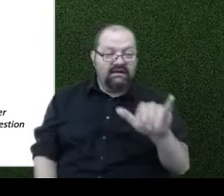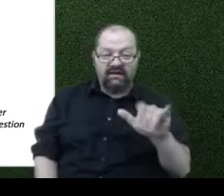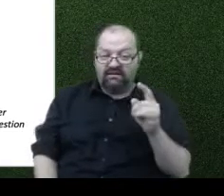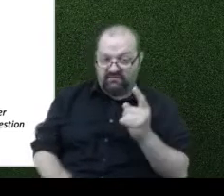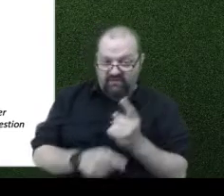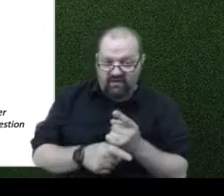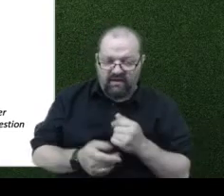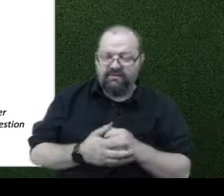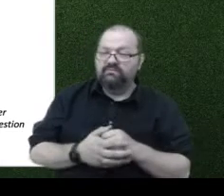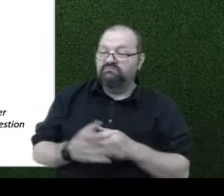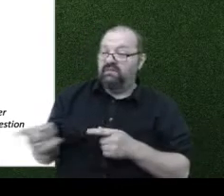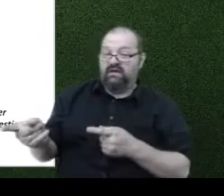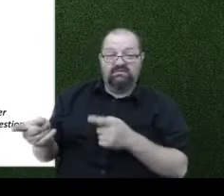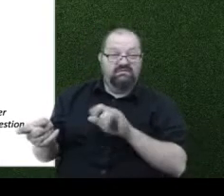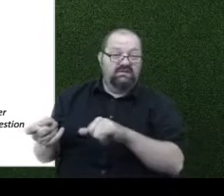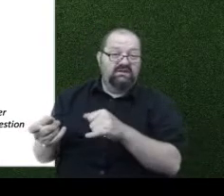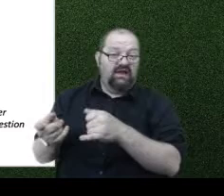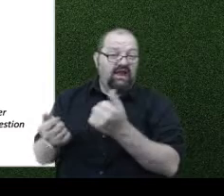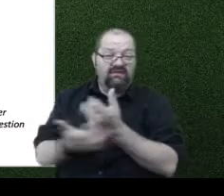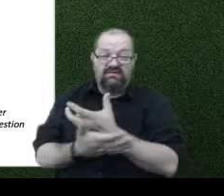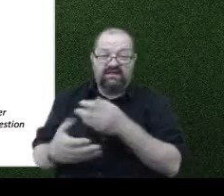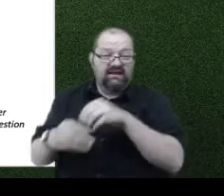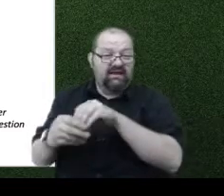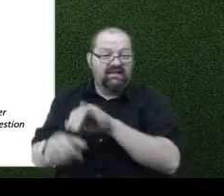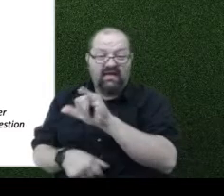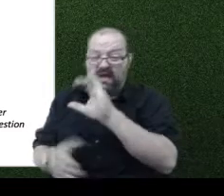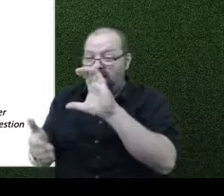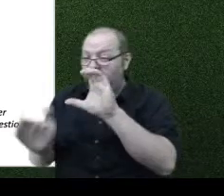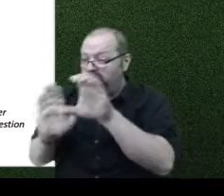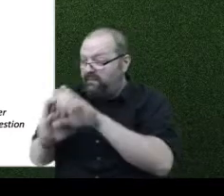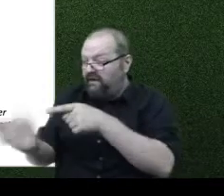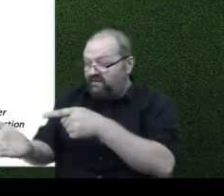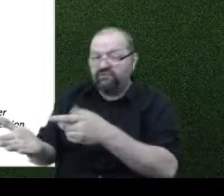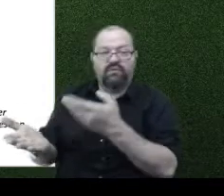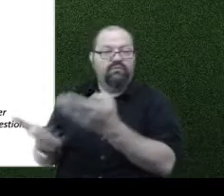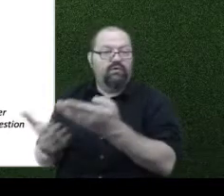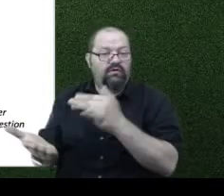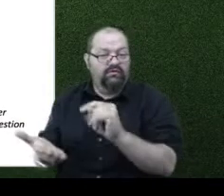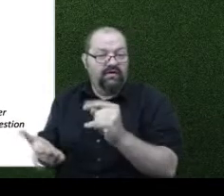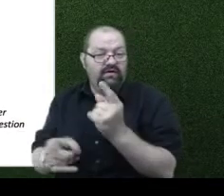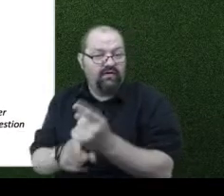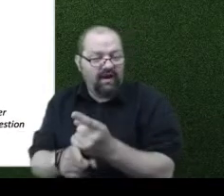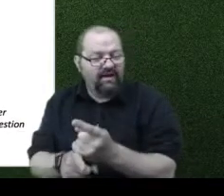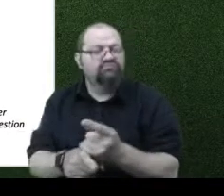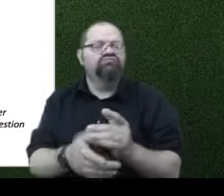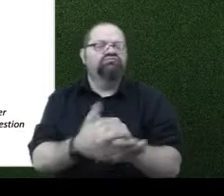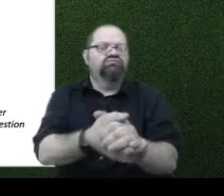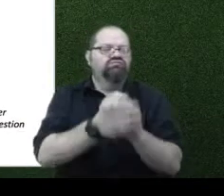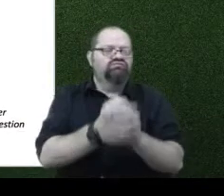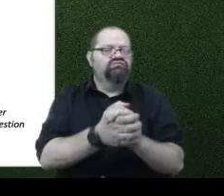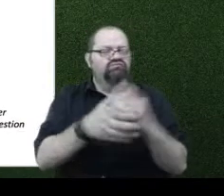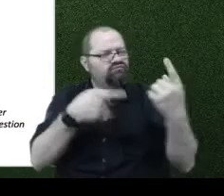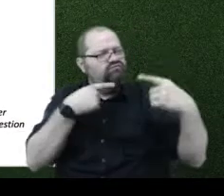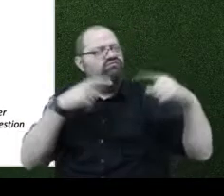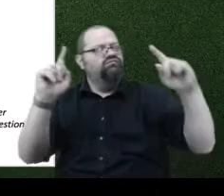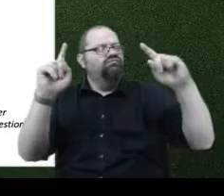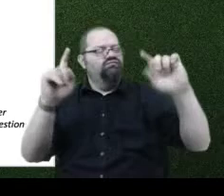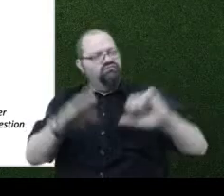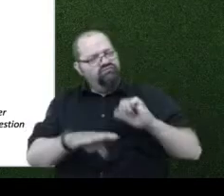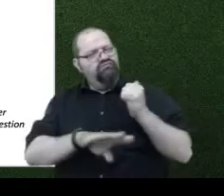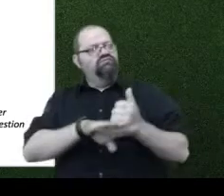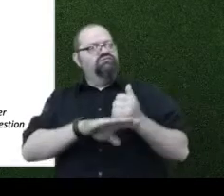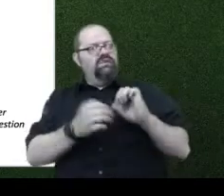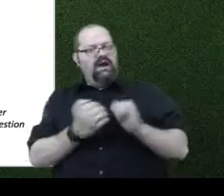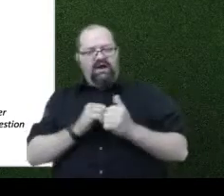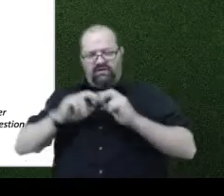it. Well, congratulations, you've gone through the process of analyzing the painting and making an argument. You've made